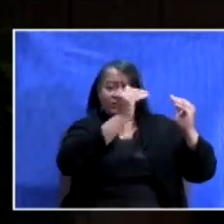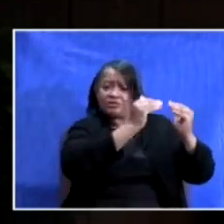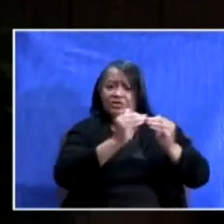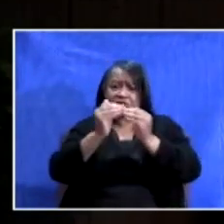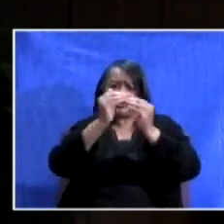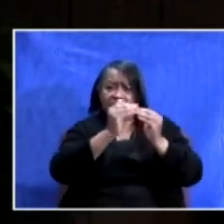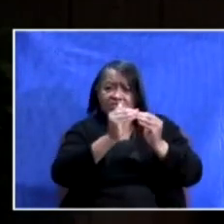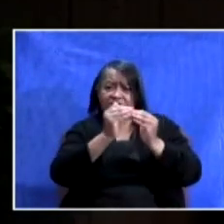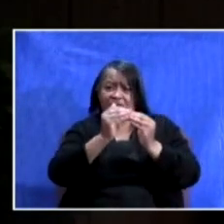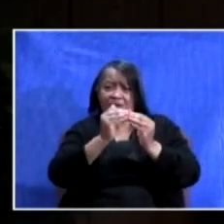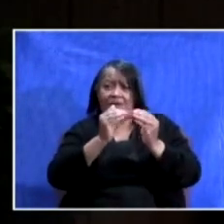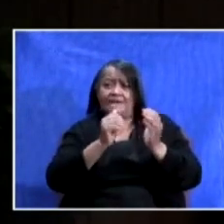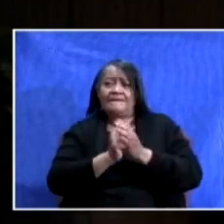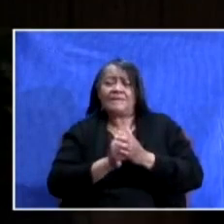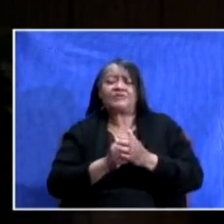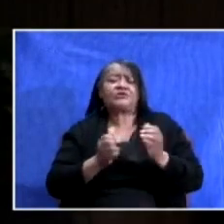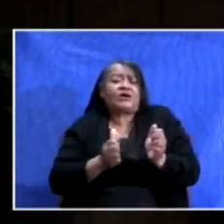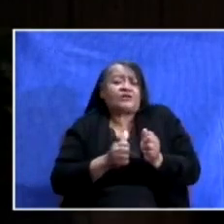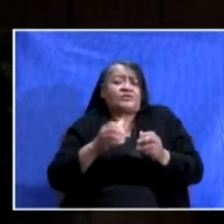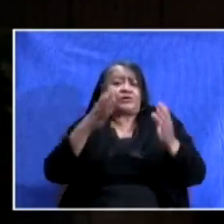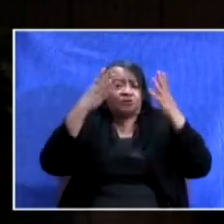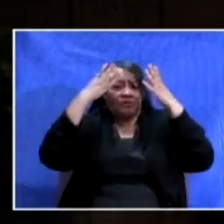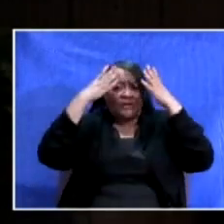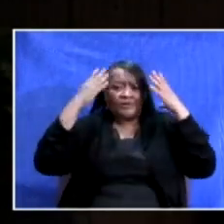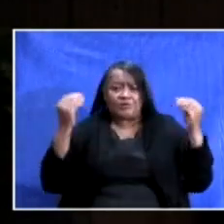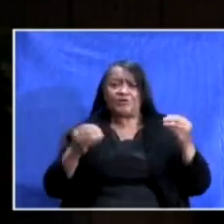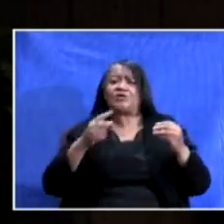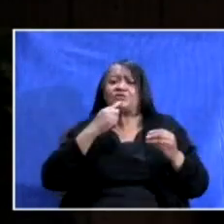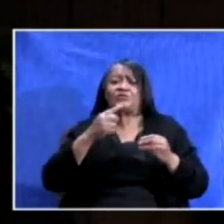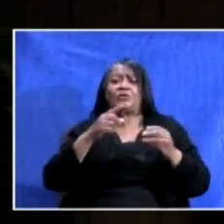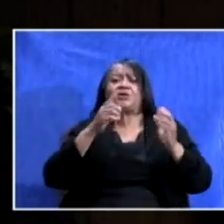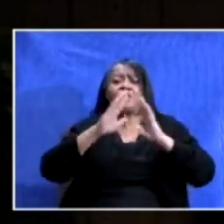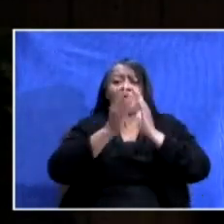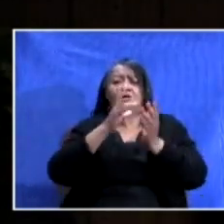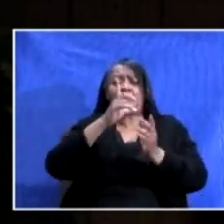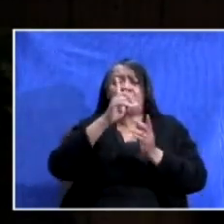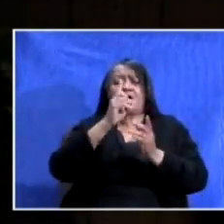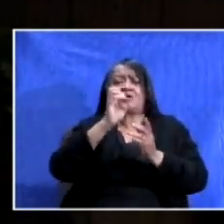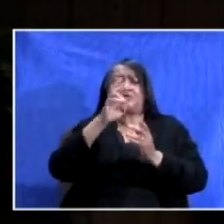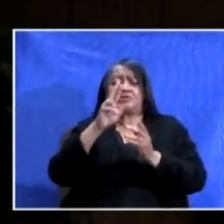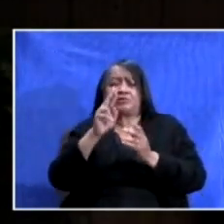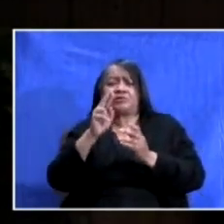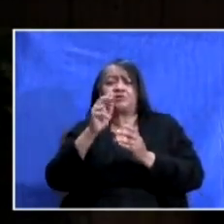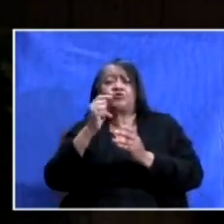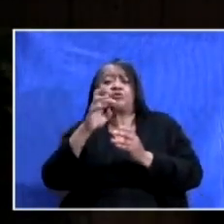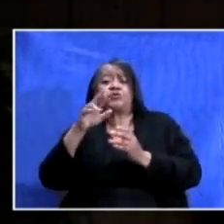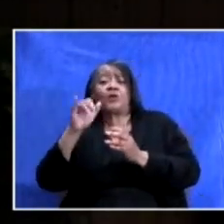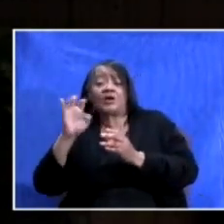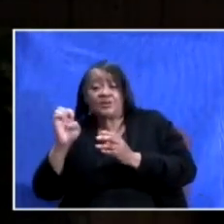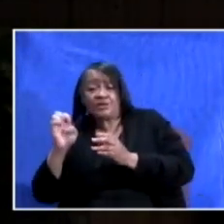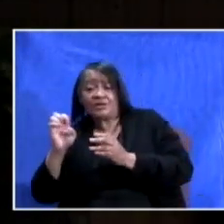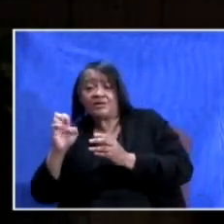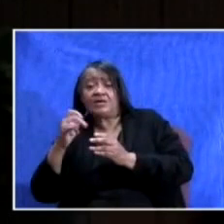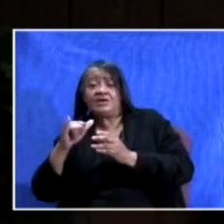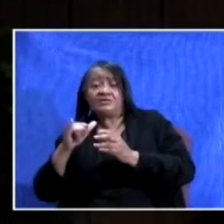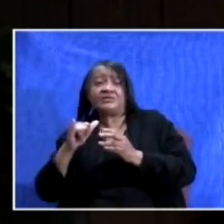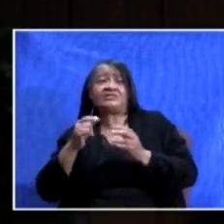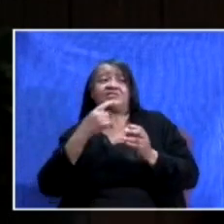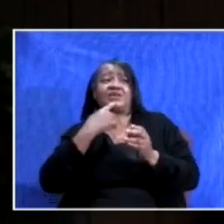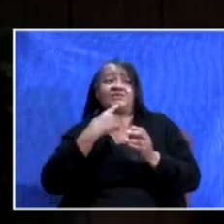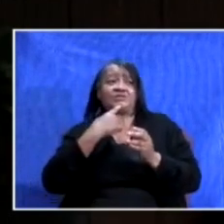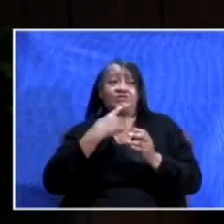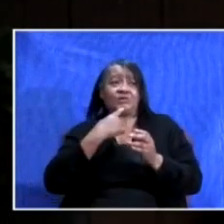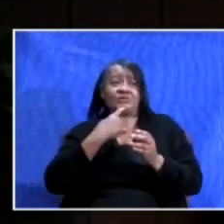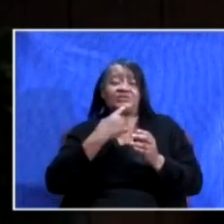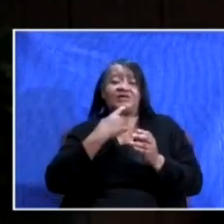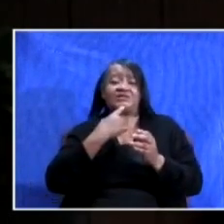justice. Moses said in the book of Deuteronomy, which is the justice book of the Old Testament, he